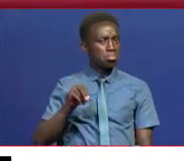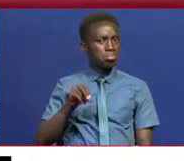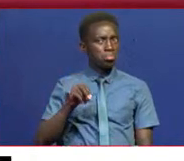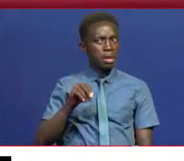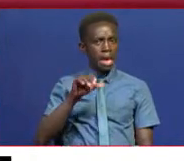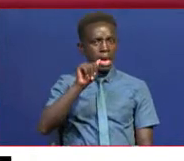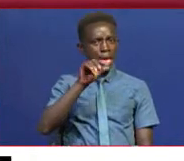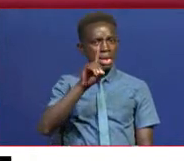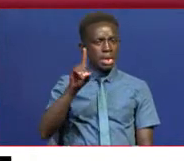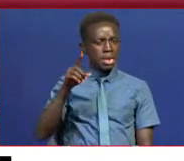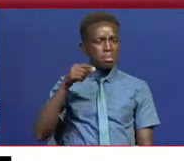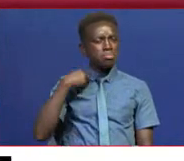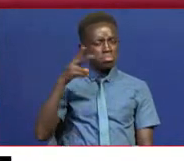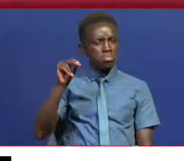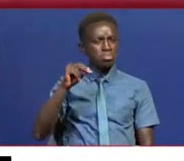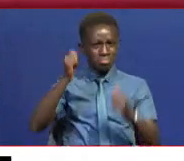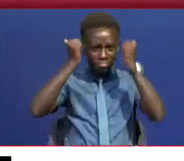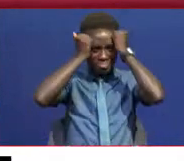Hata mimi nilikuwa pale.